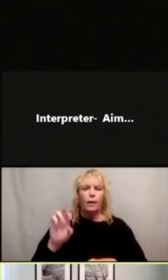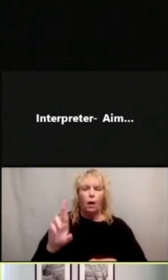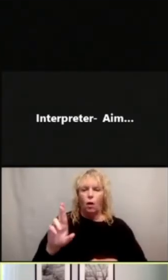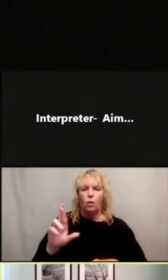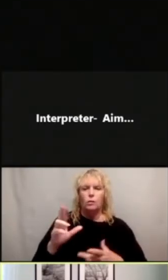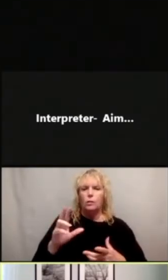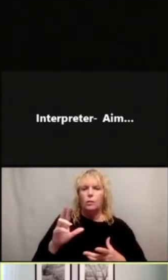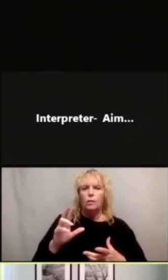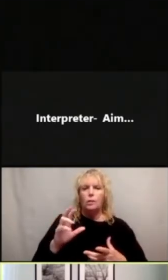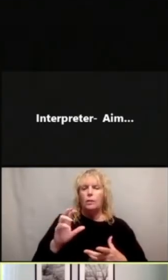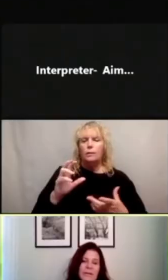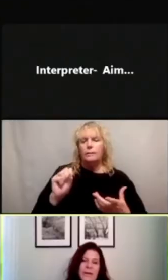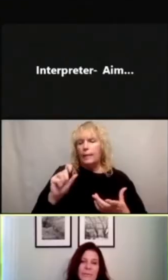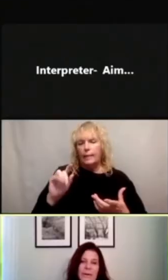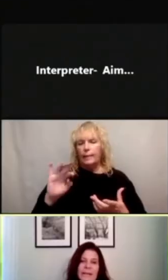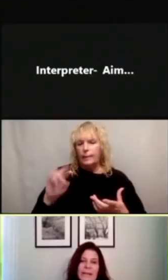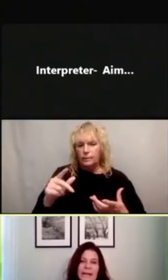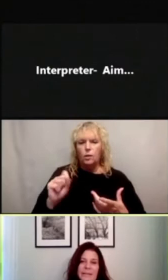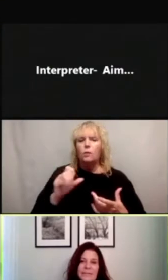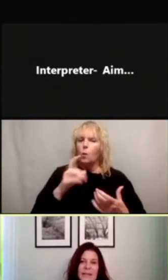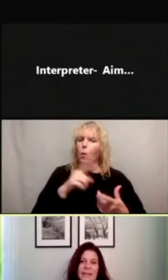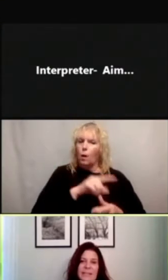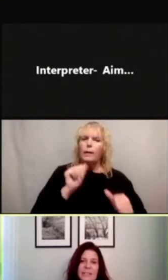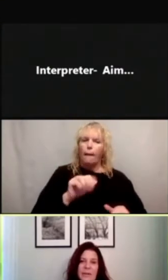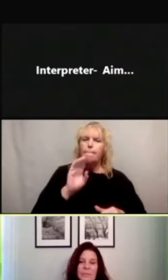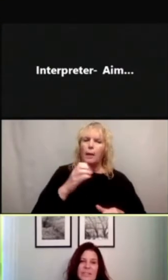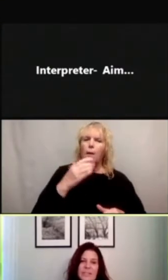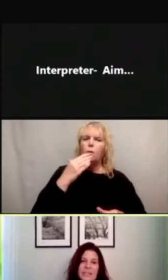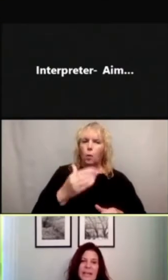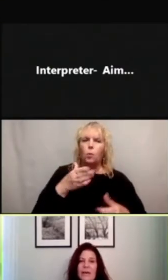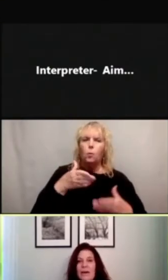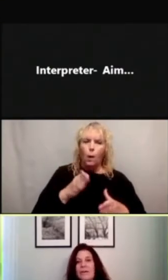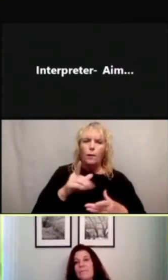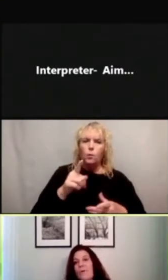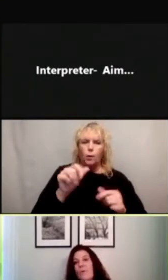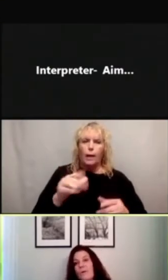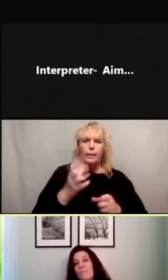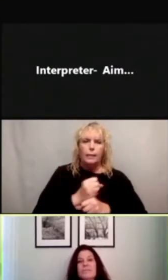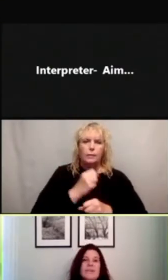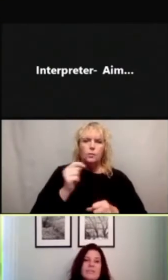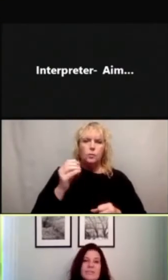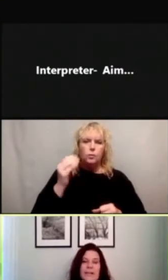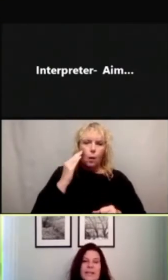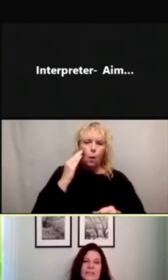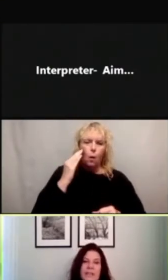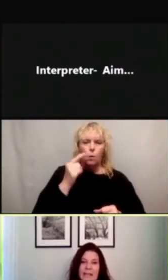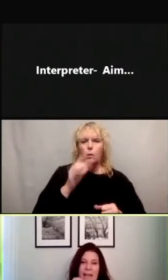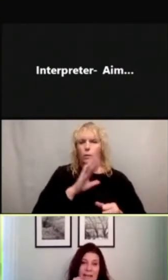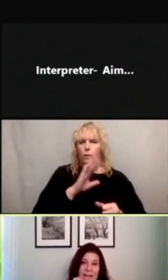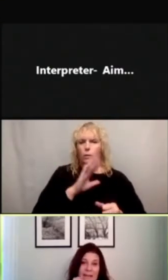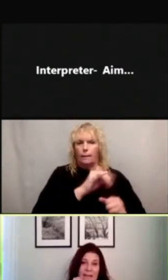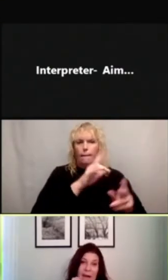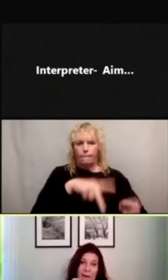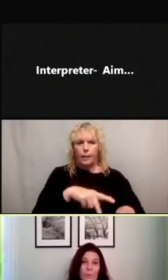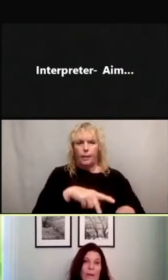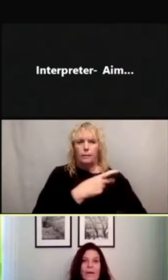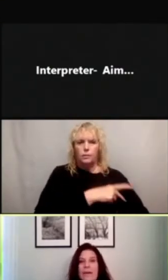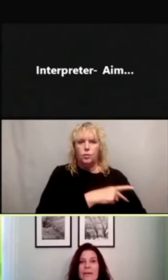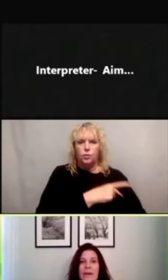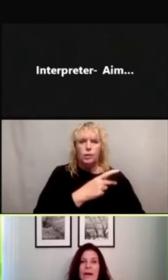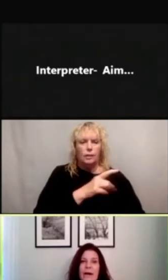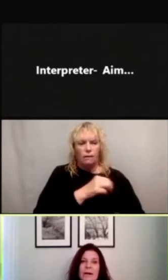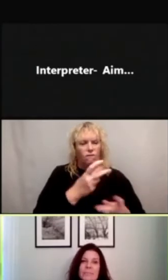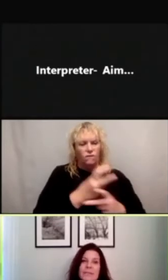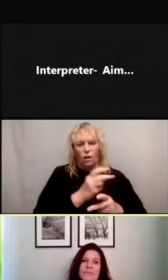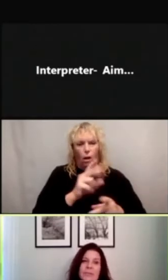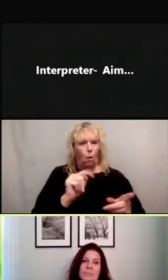health literacy assessment. And so this can be a great way to kind of get to know your patient or person that you're trying to educate and figure out where are